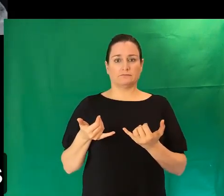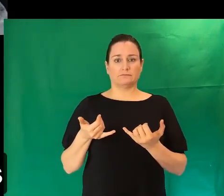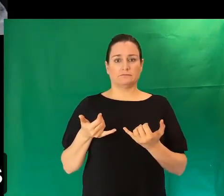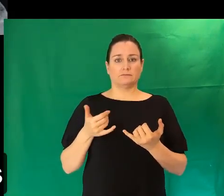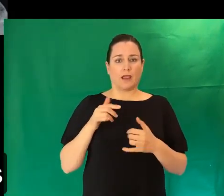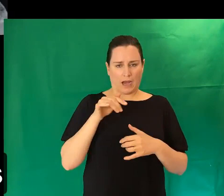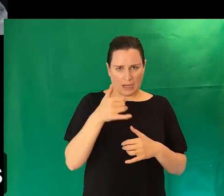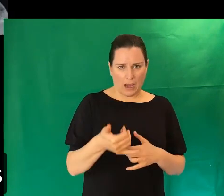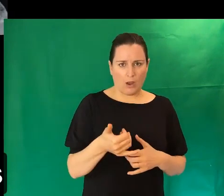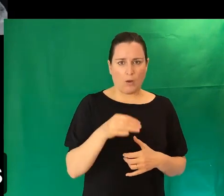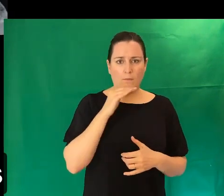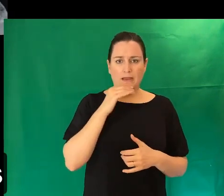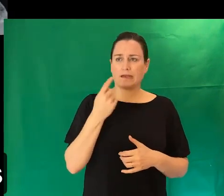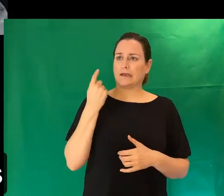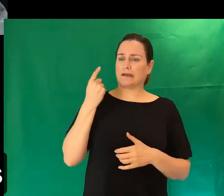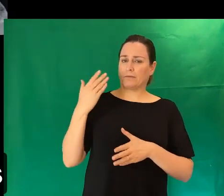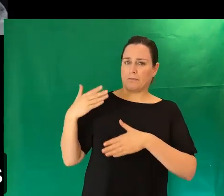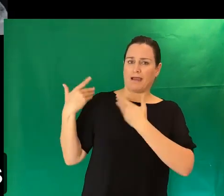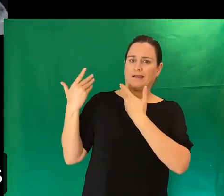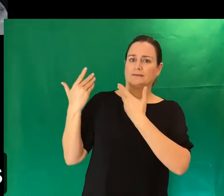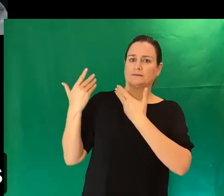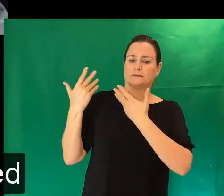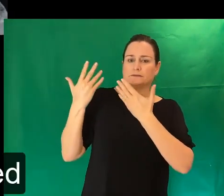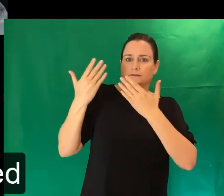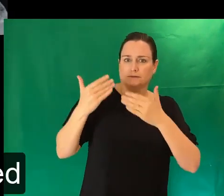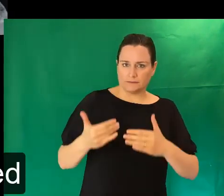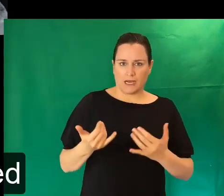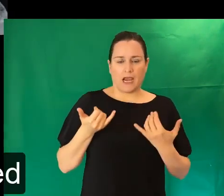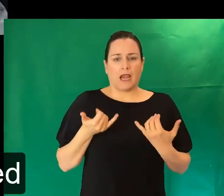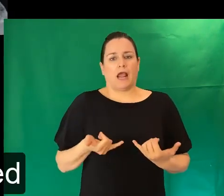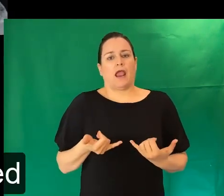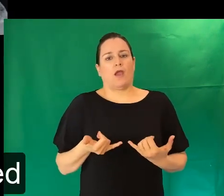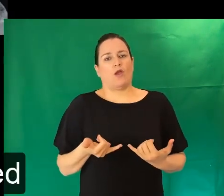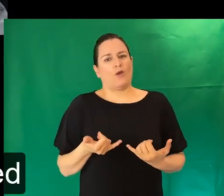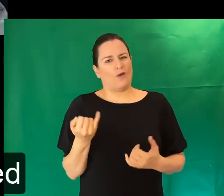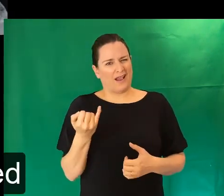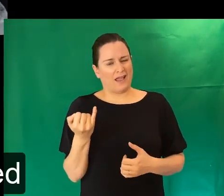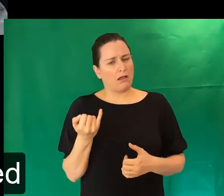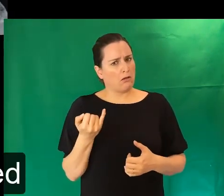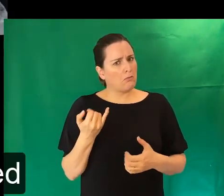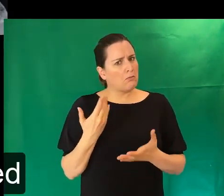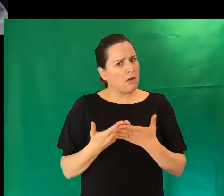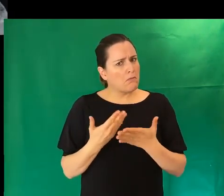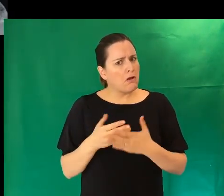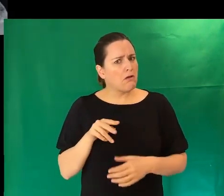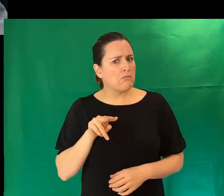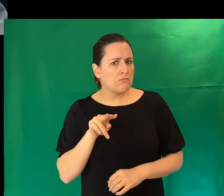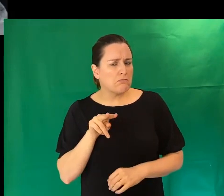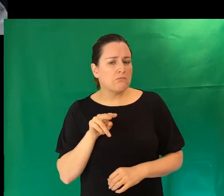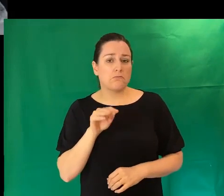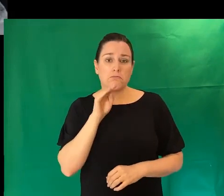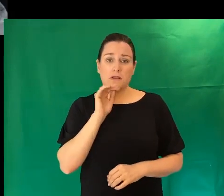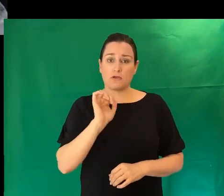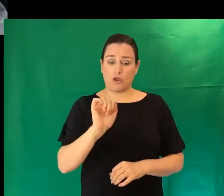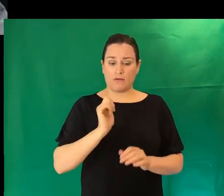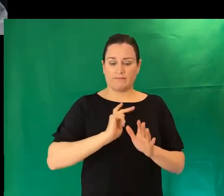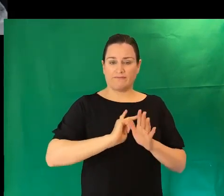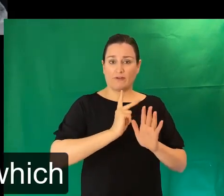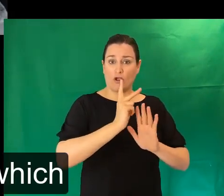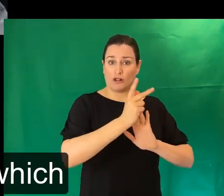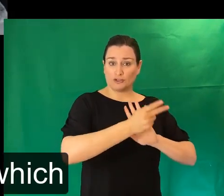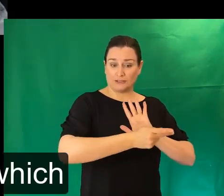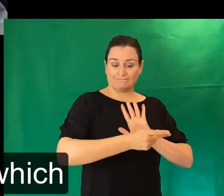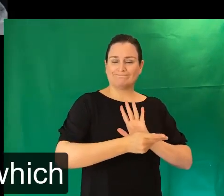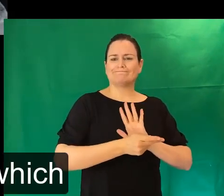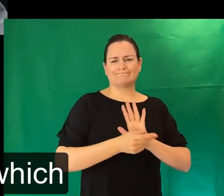the flight that has passed. And what is interesting, as is absolutely expected at this age, is her phonology is